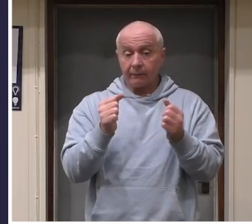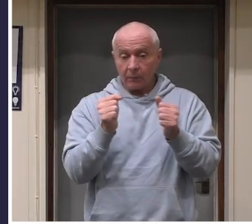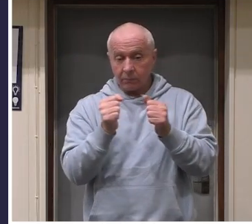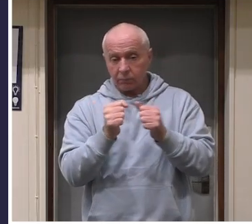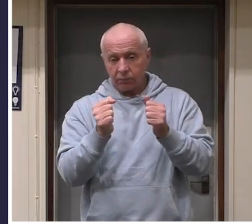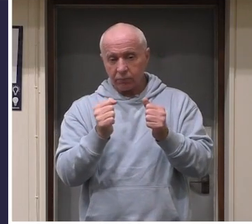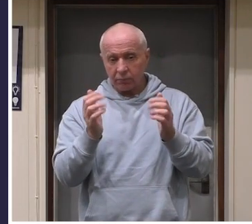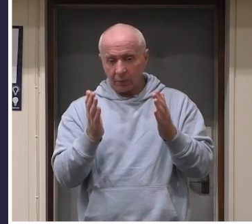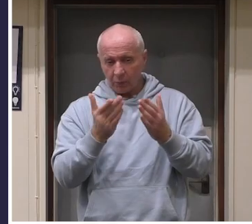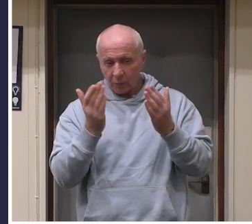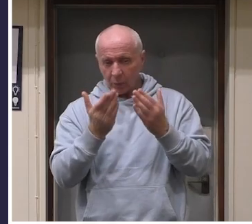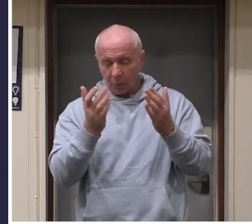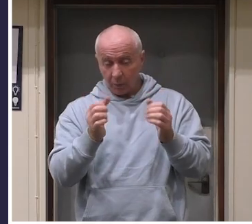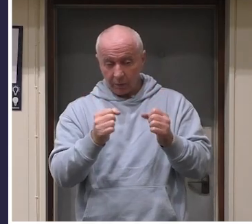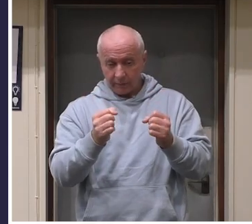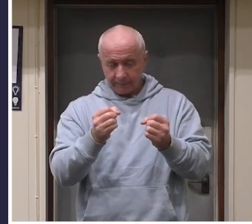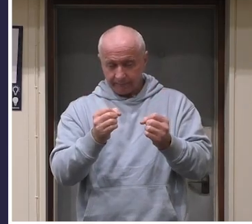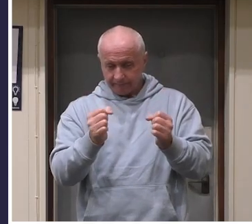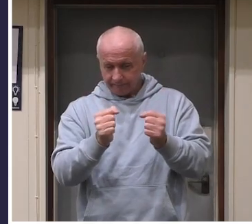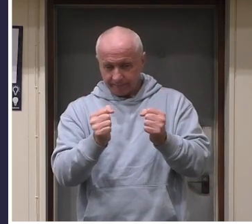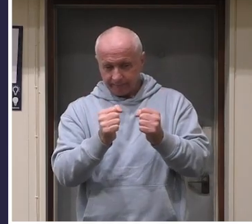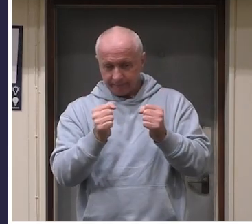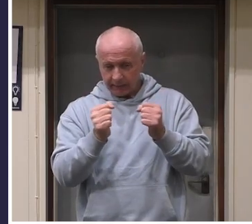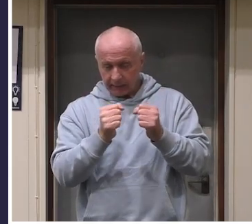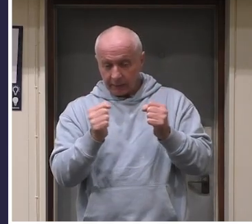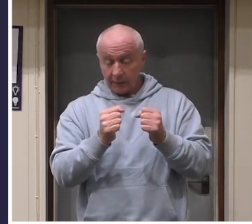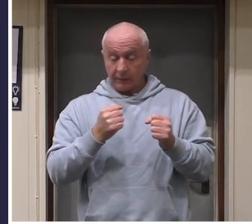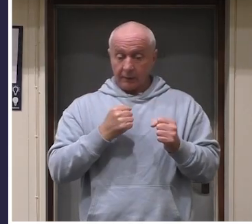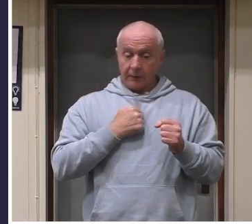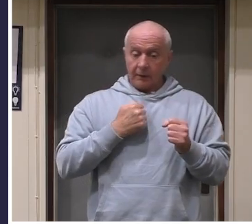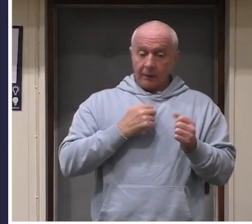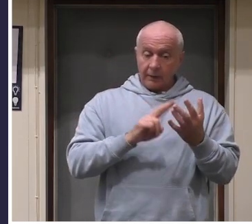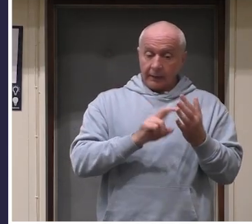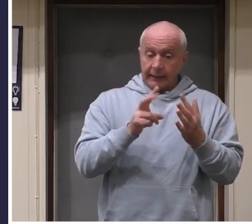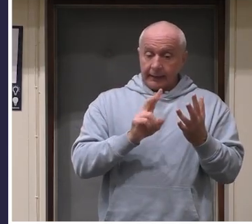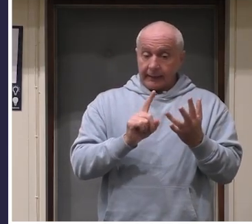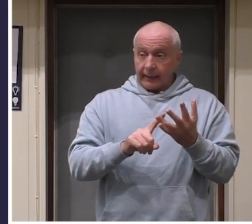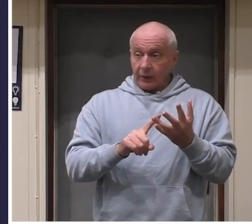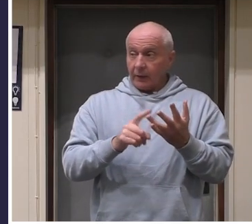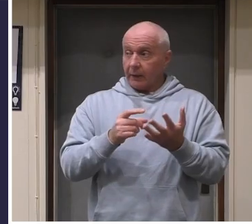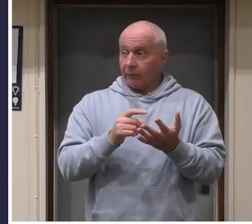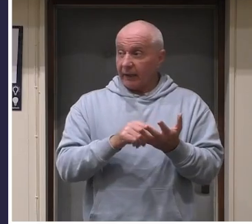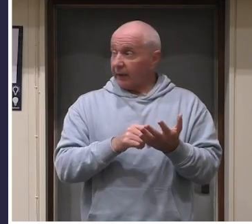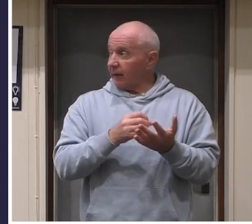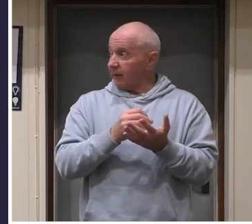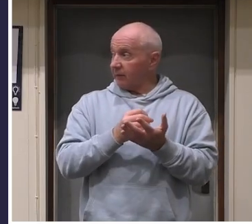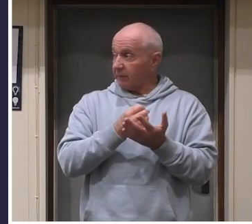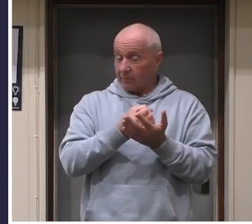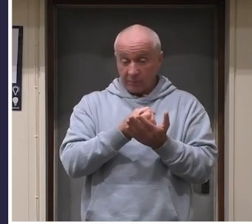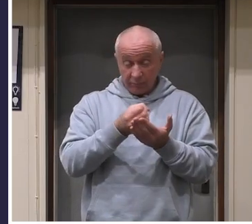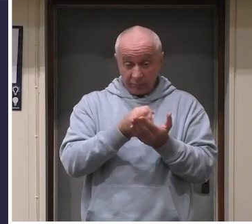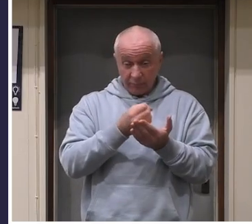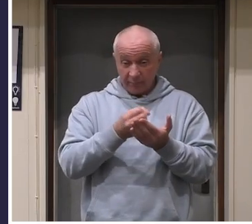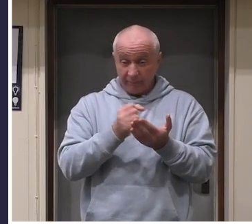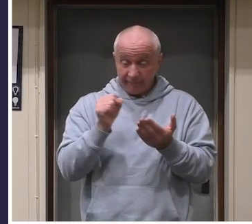the nanoparticle to this quantum limit, then my nanoparticle is moving by less than the size of an atom. It's